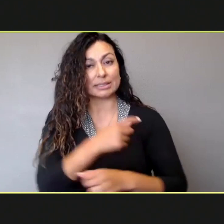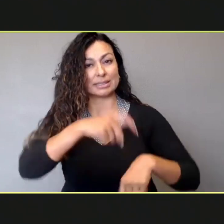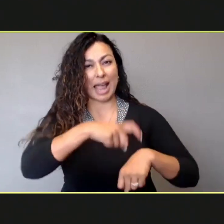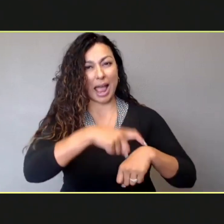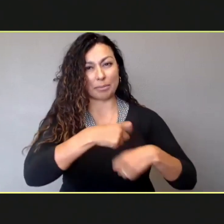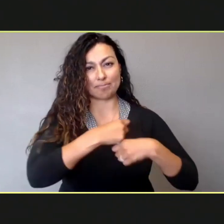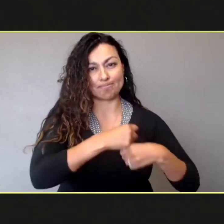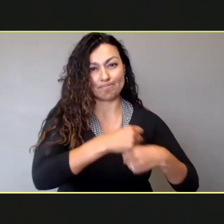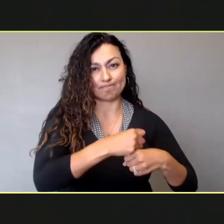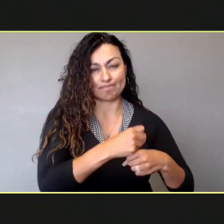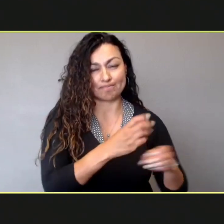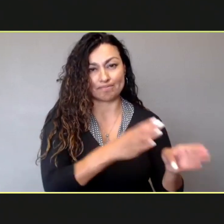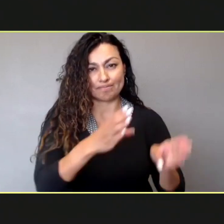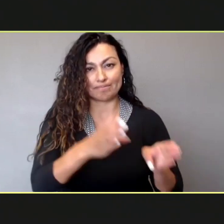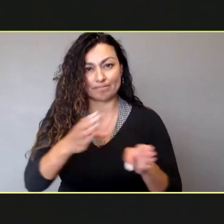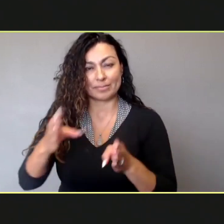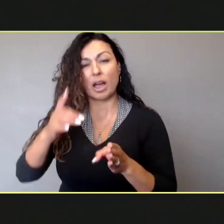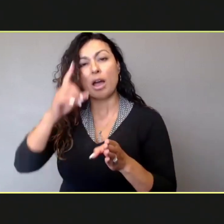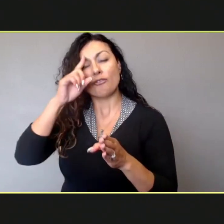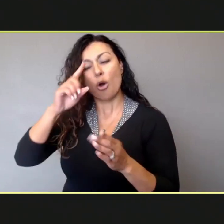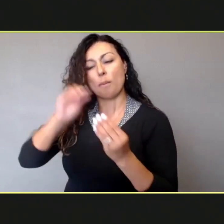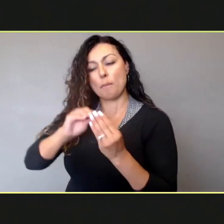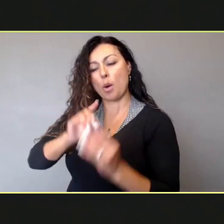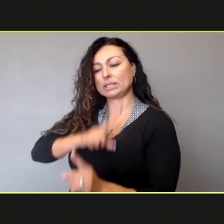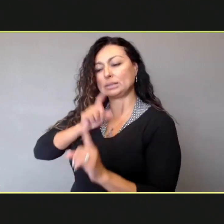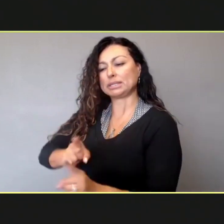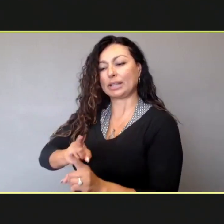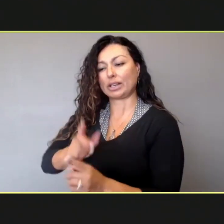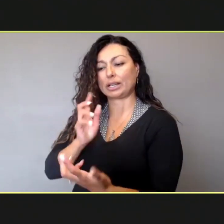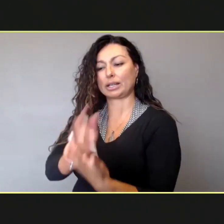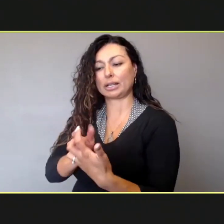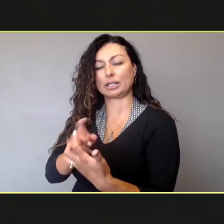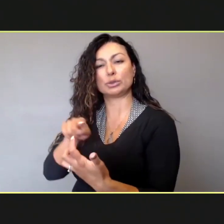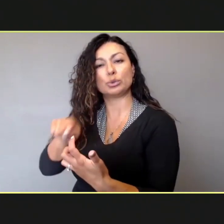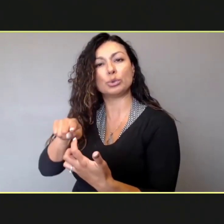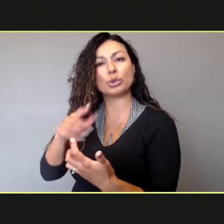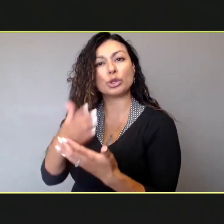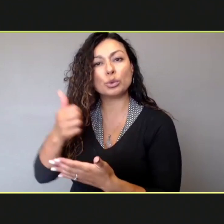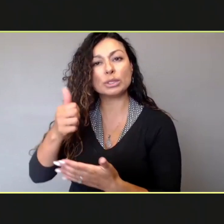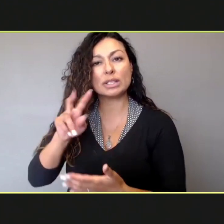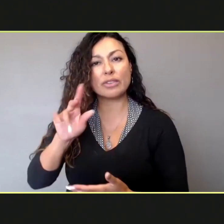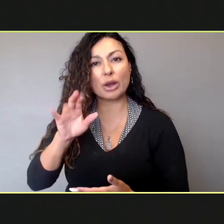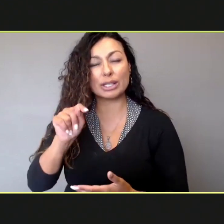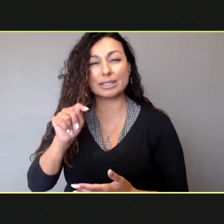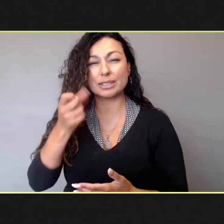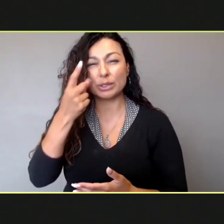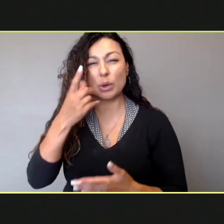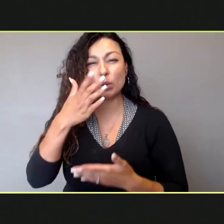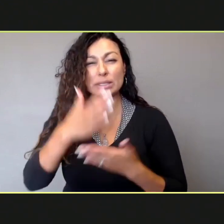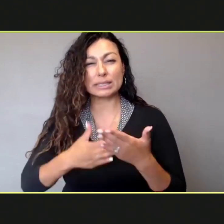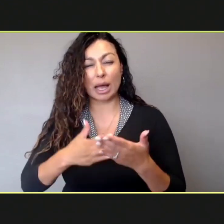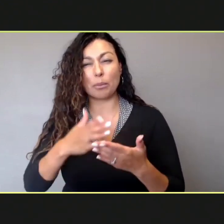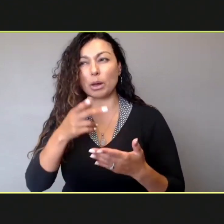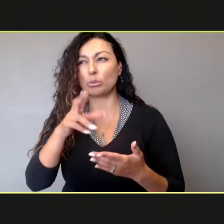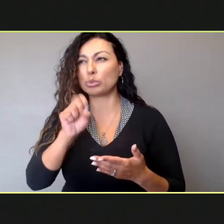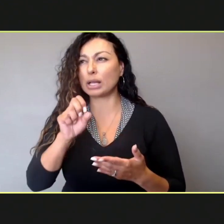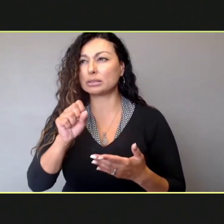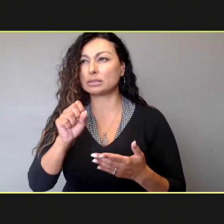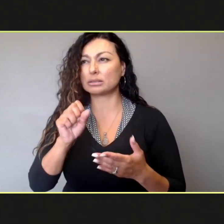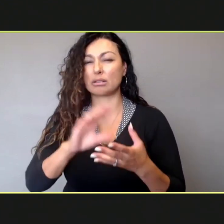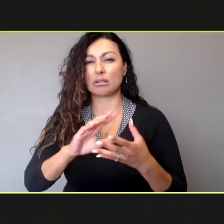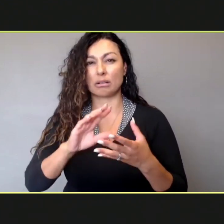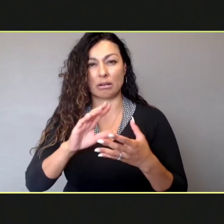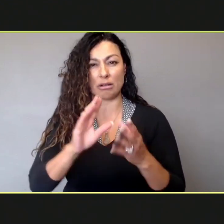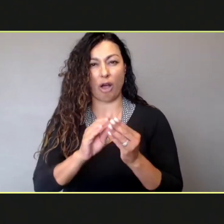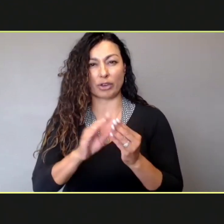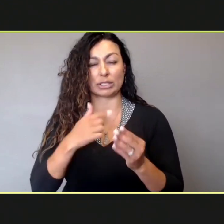are specifically targeted to the newest variants. And in some press conference, probably a long time ago, I did point out though, that